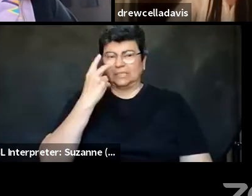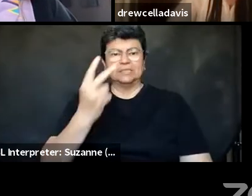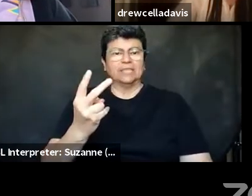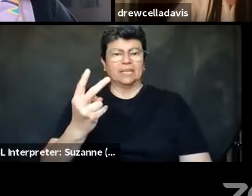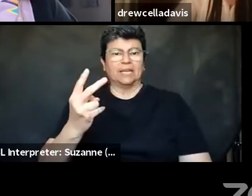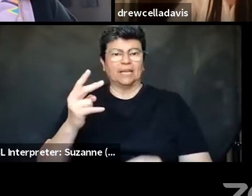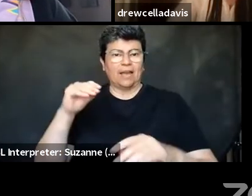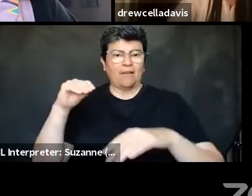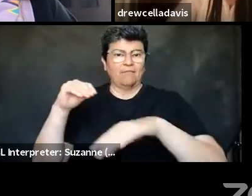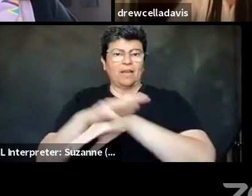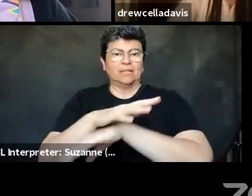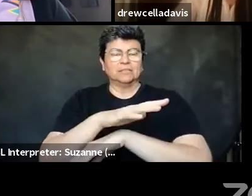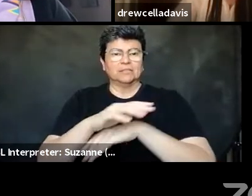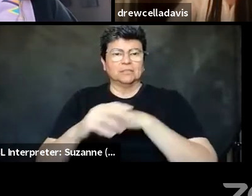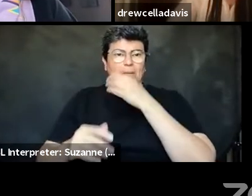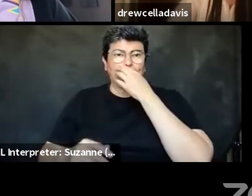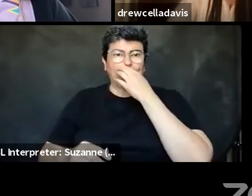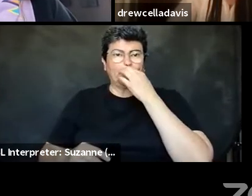effects